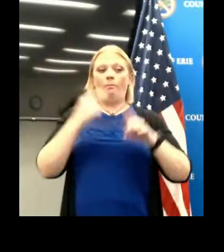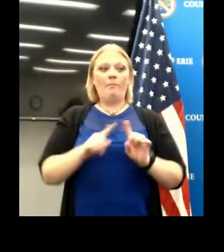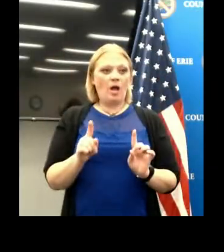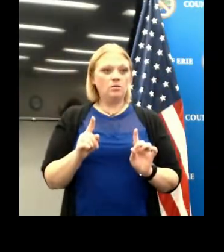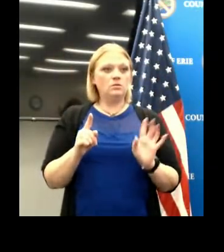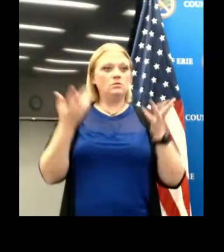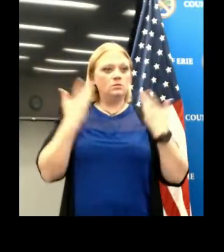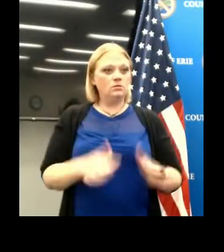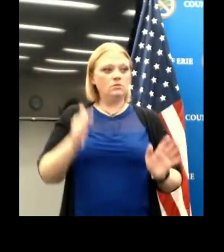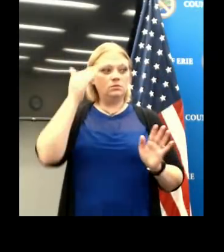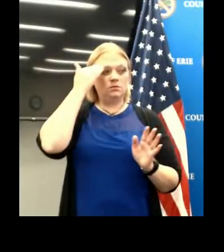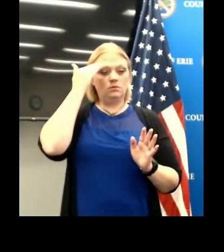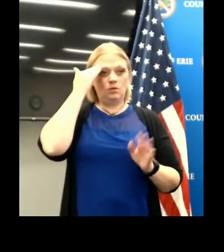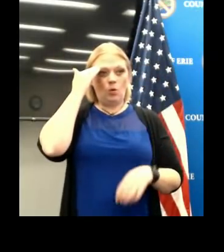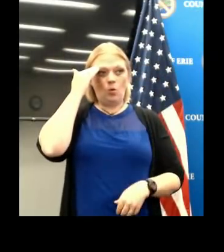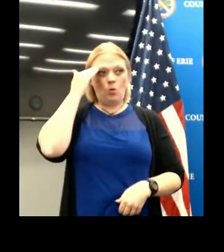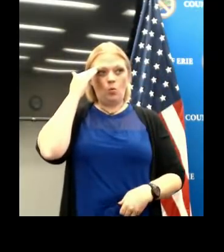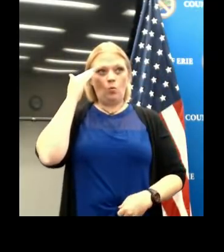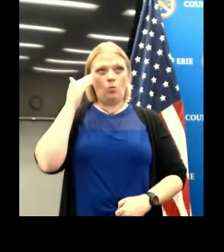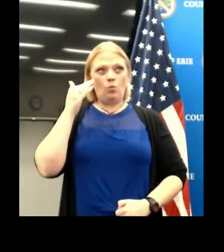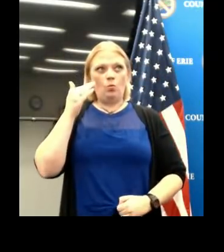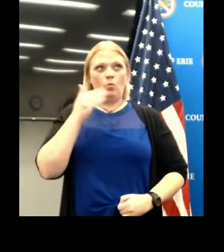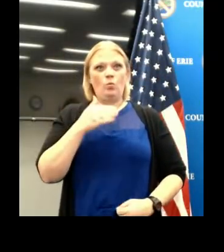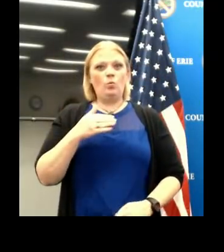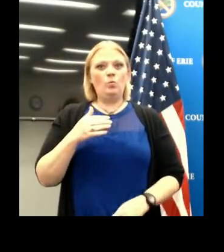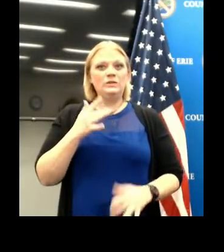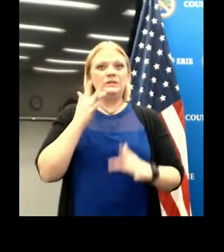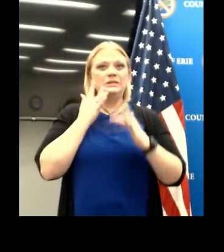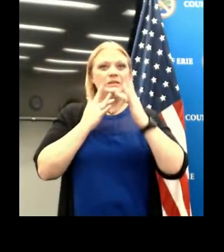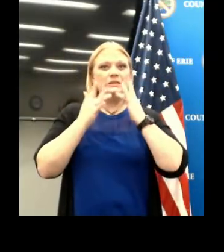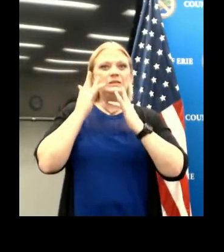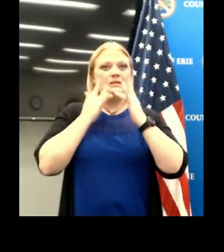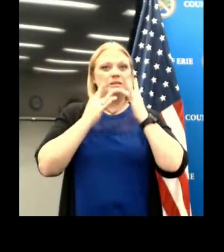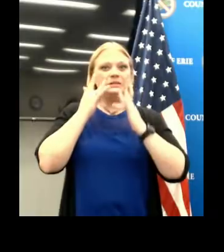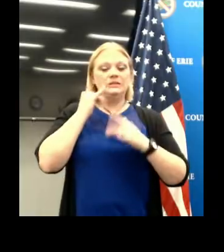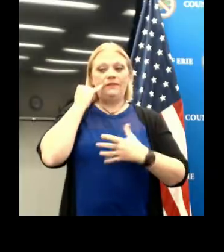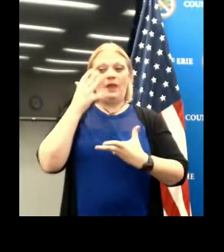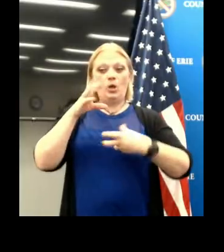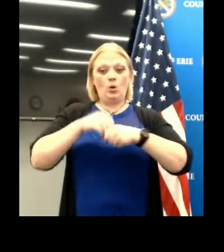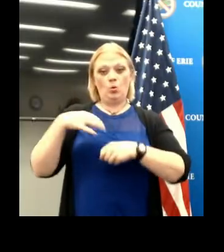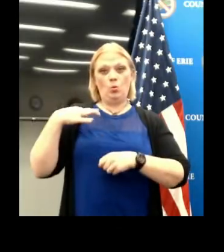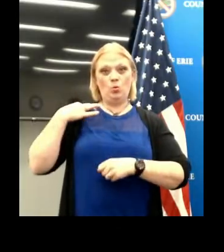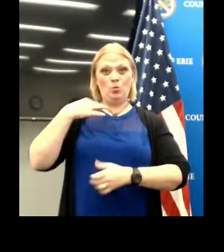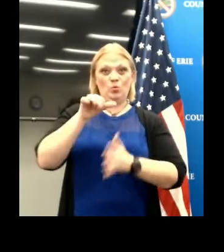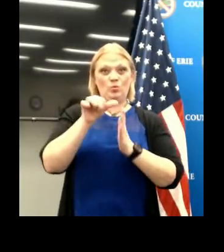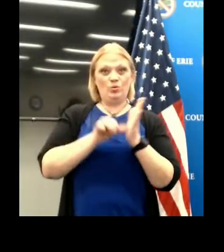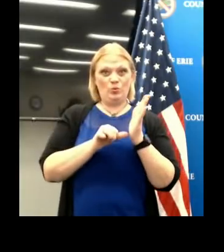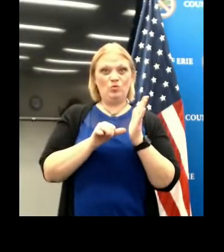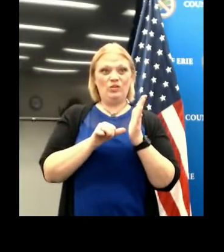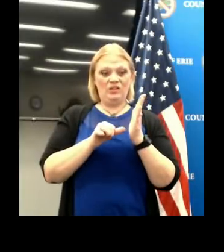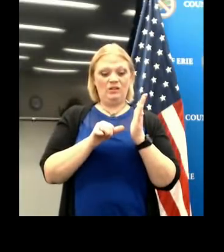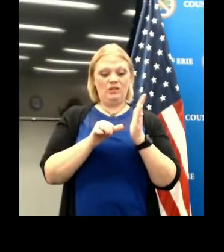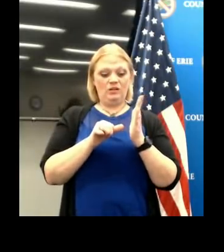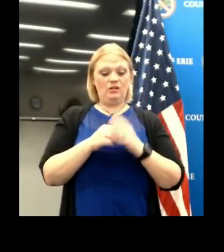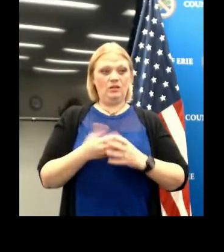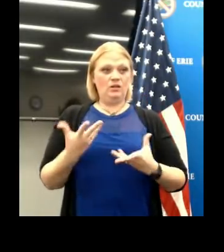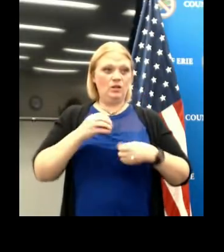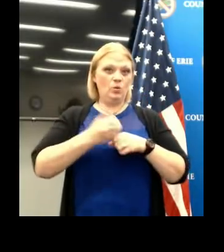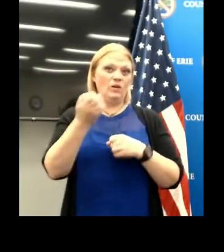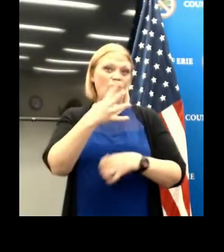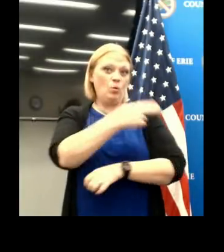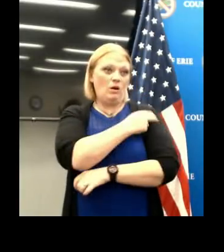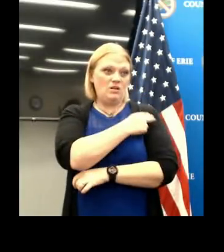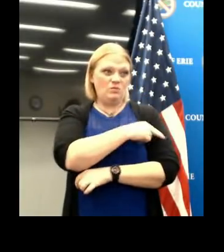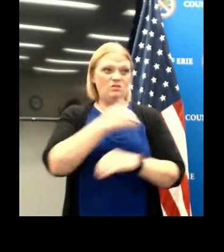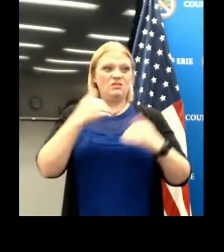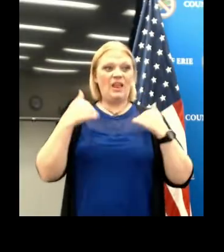that they are getting a little tighter when they include their elective surgery patients, including a couple of hospitals